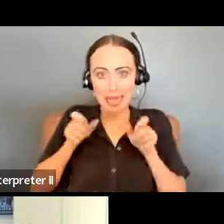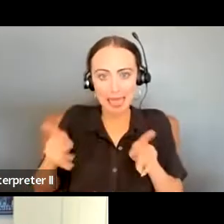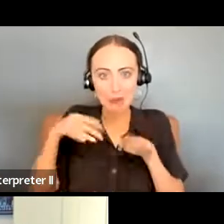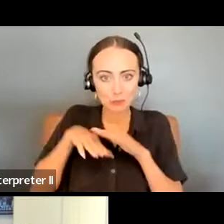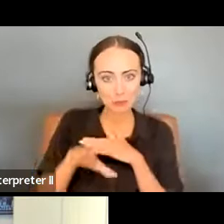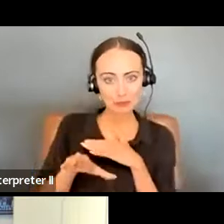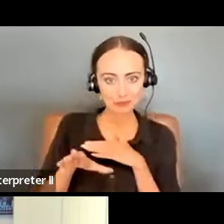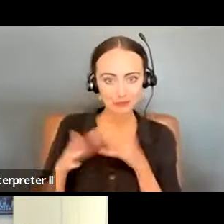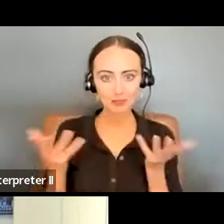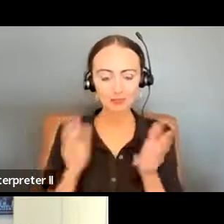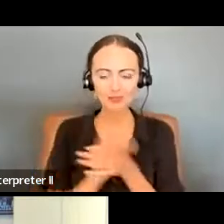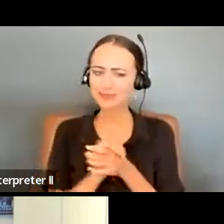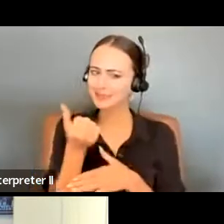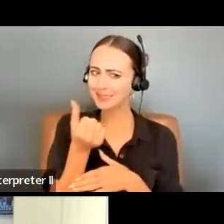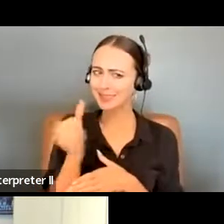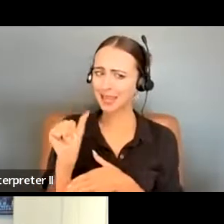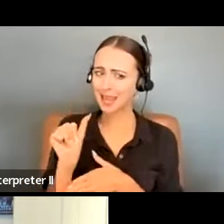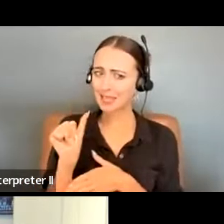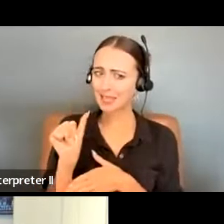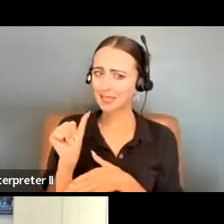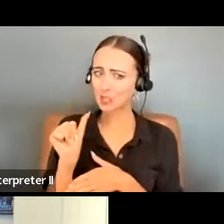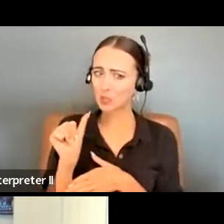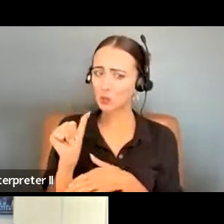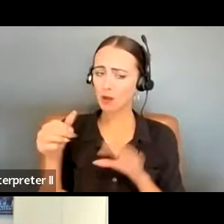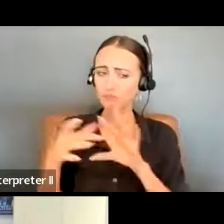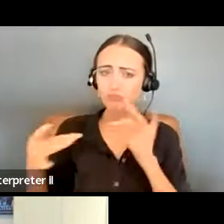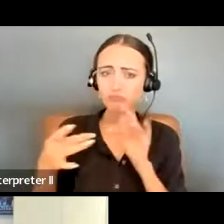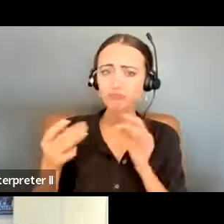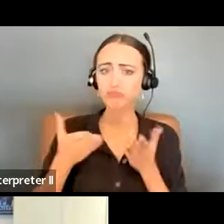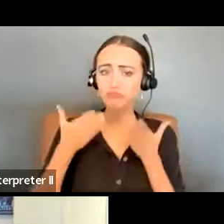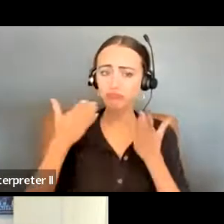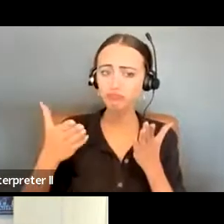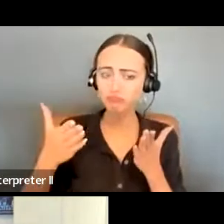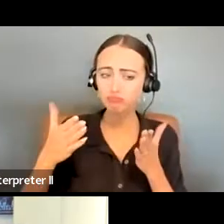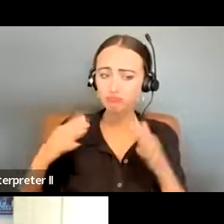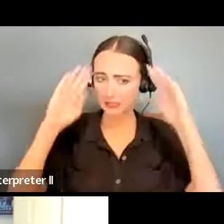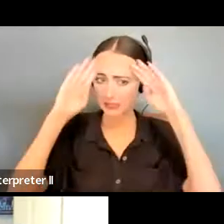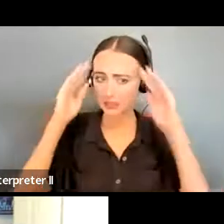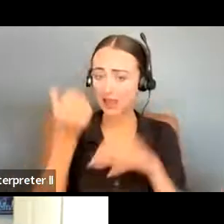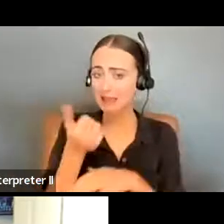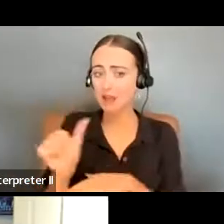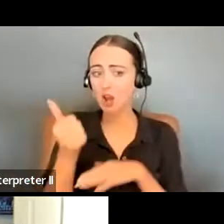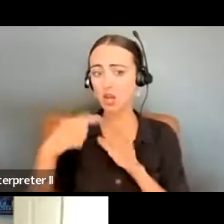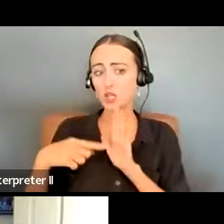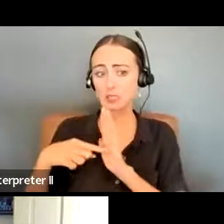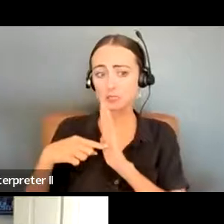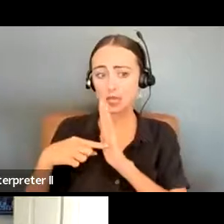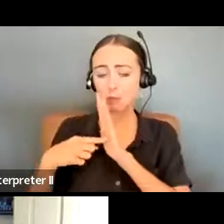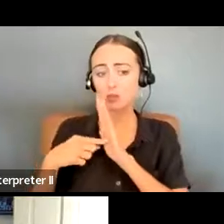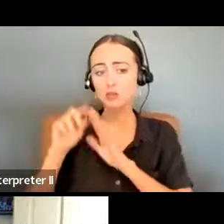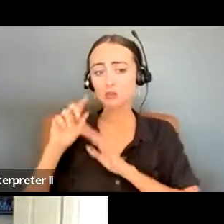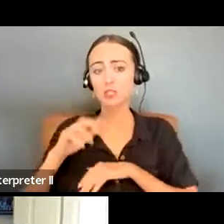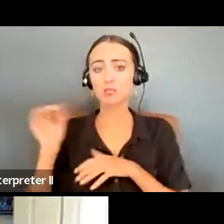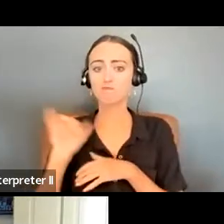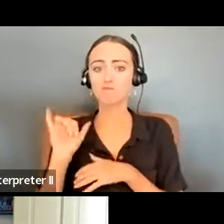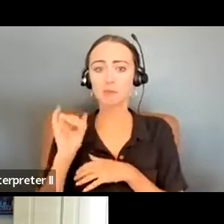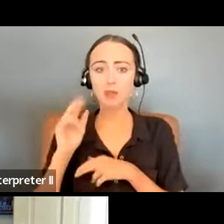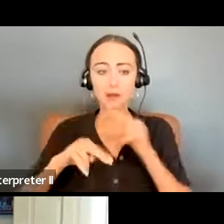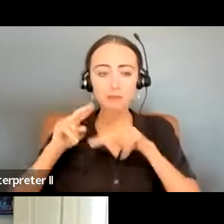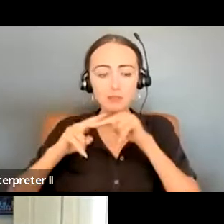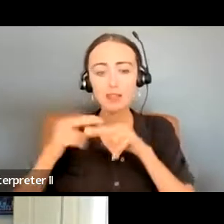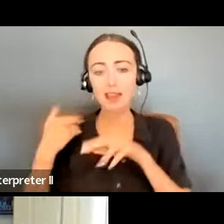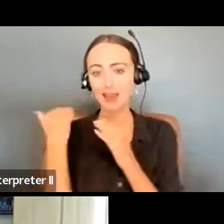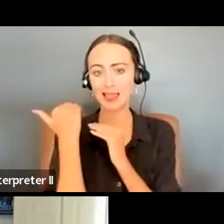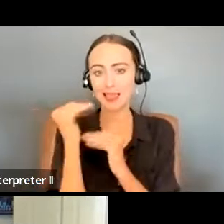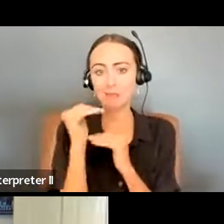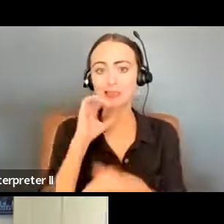bars. Did anybody testify to or bring to the committee's attention any other examples of establishments that have a more